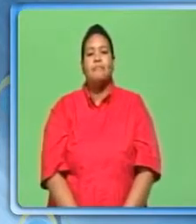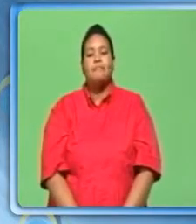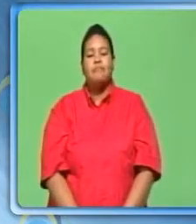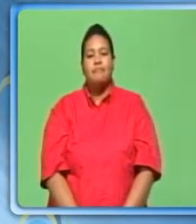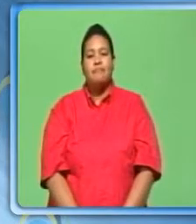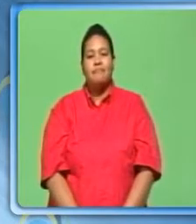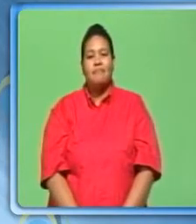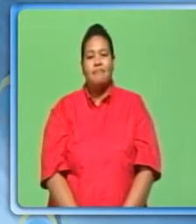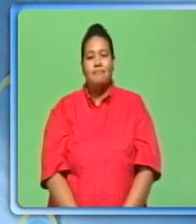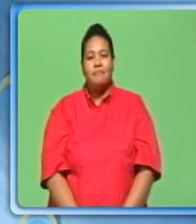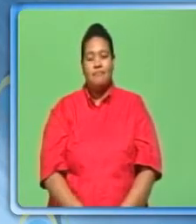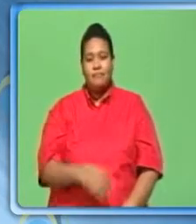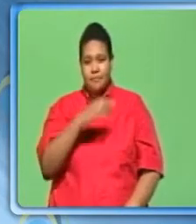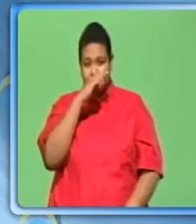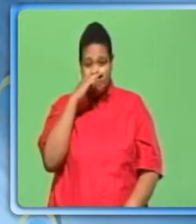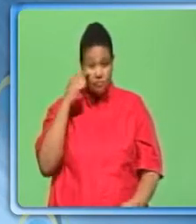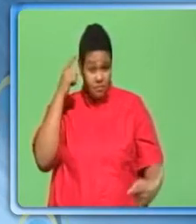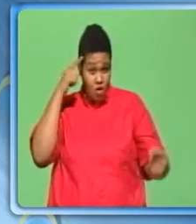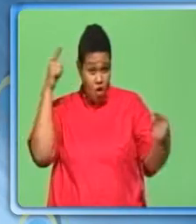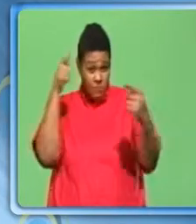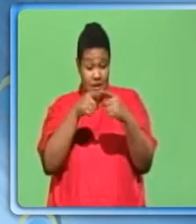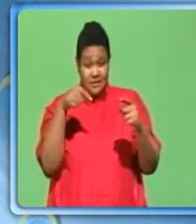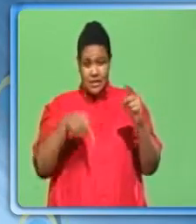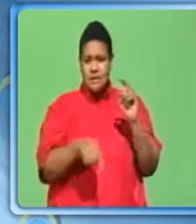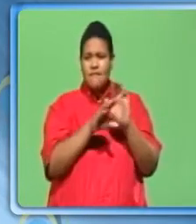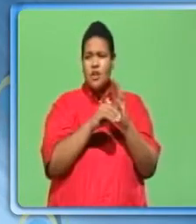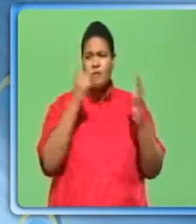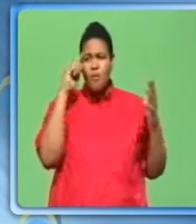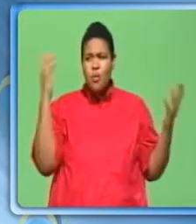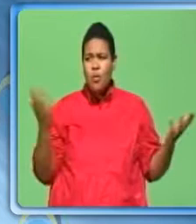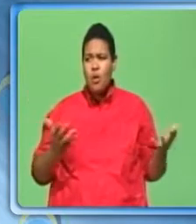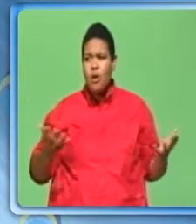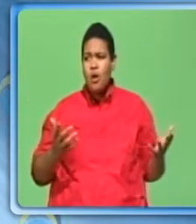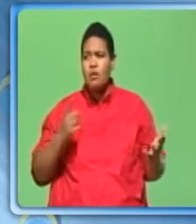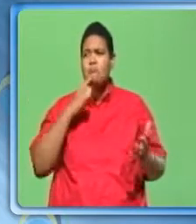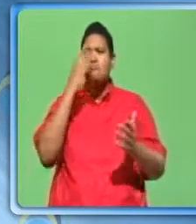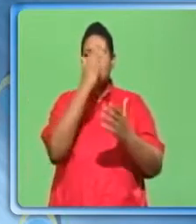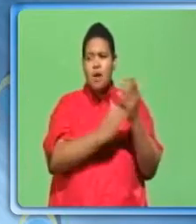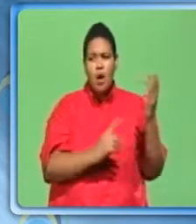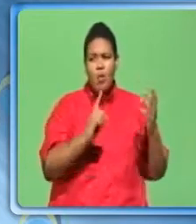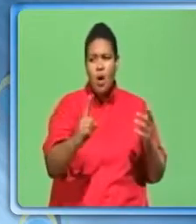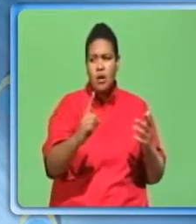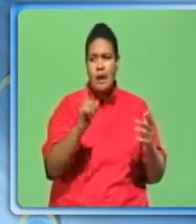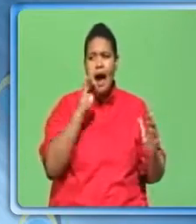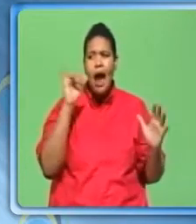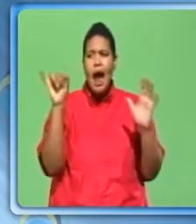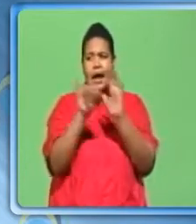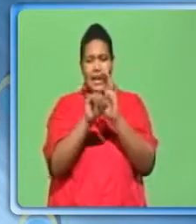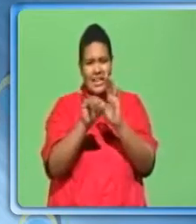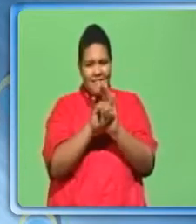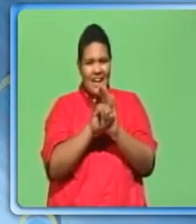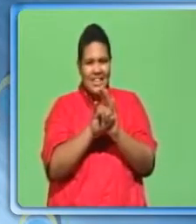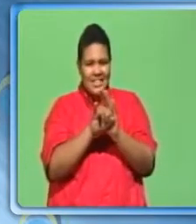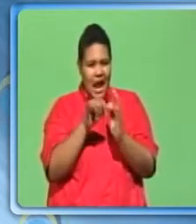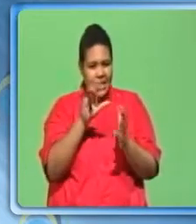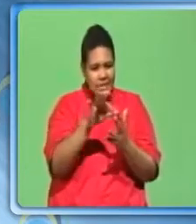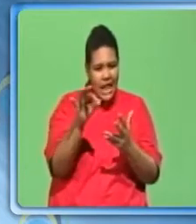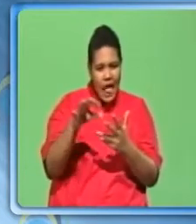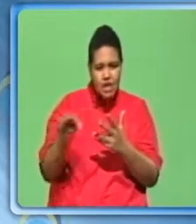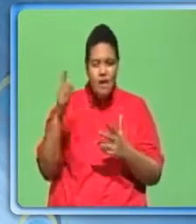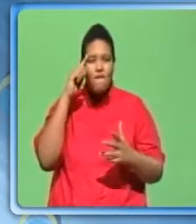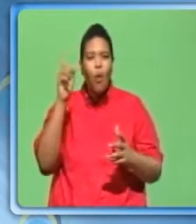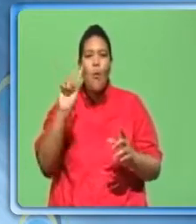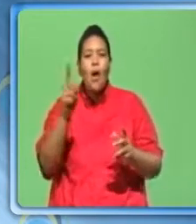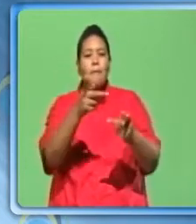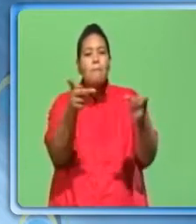The objectives of this video are: Segment 1, Identification and selection of